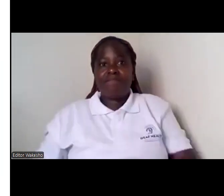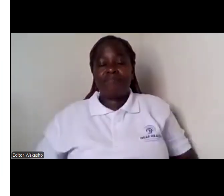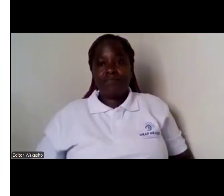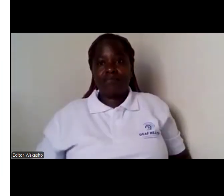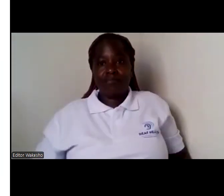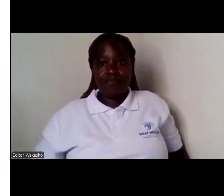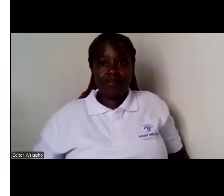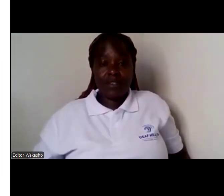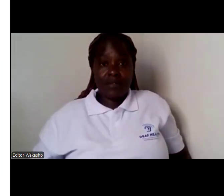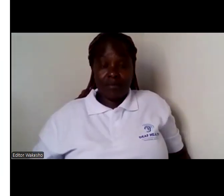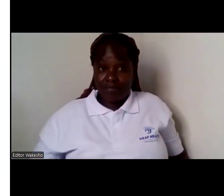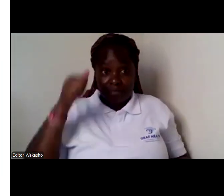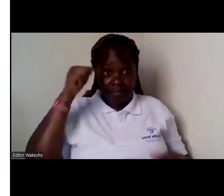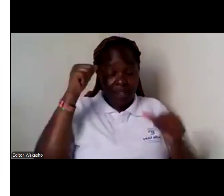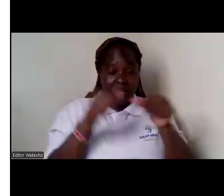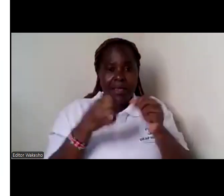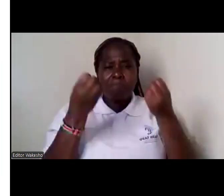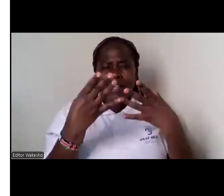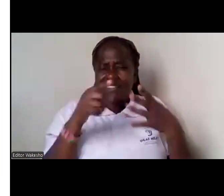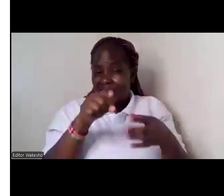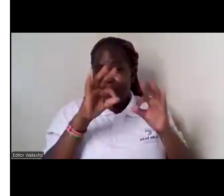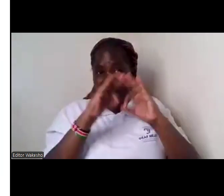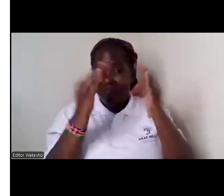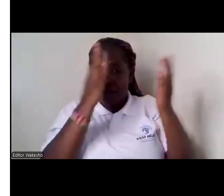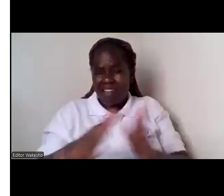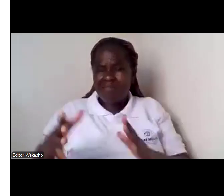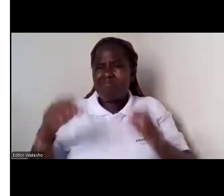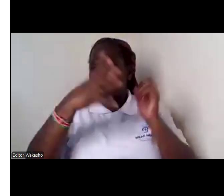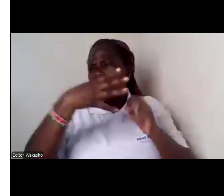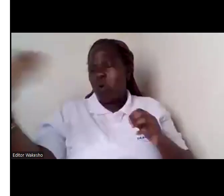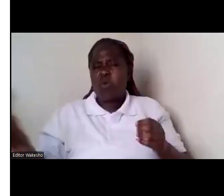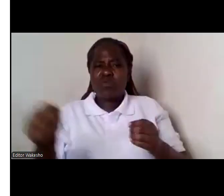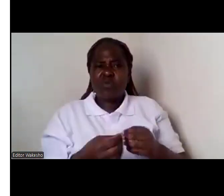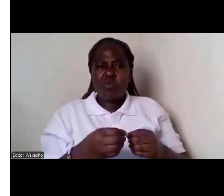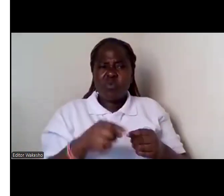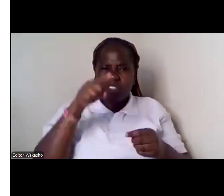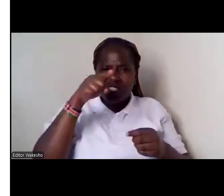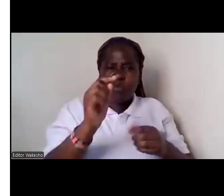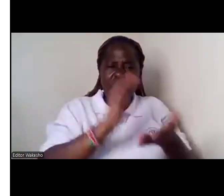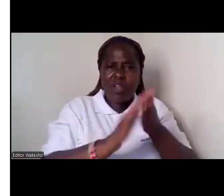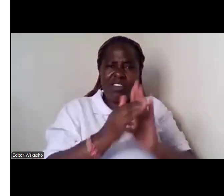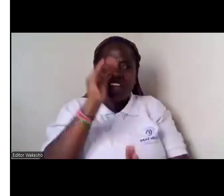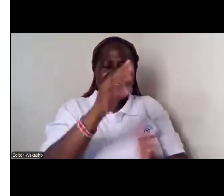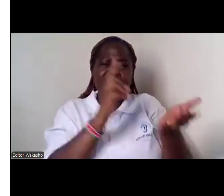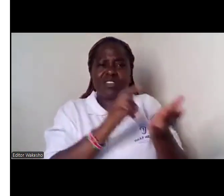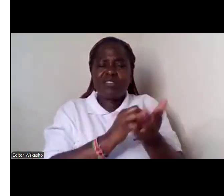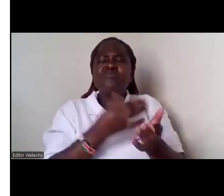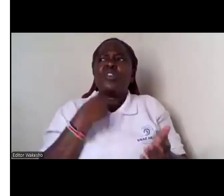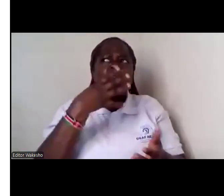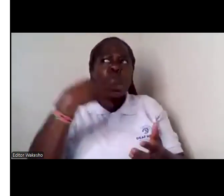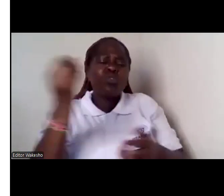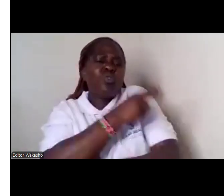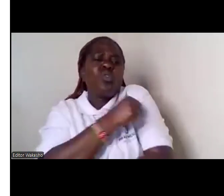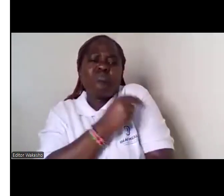A lot of these methods you can get over the counter even without talking to anyone. You can literally go to a chemist and say, I want the 3-monthly